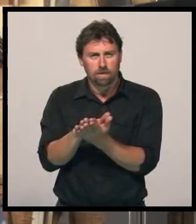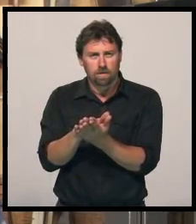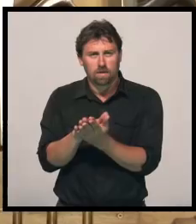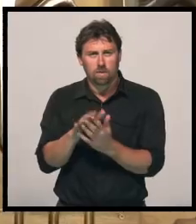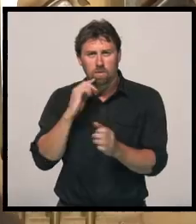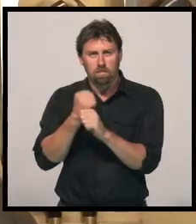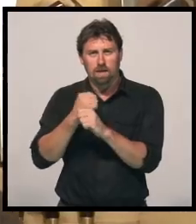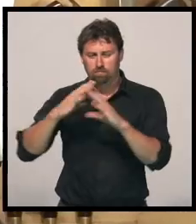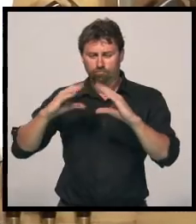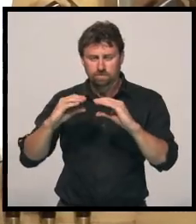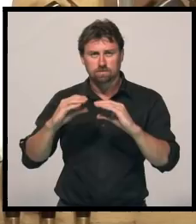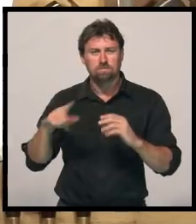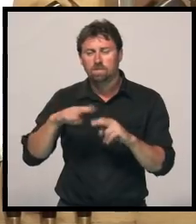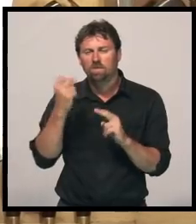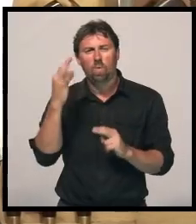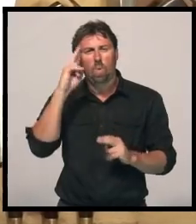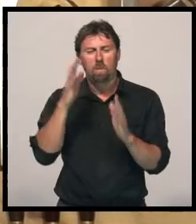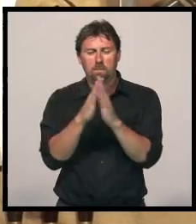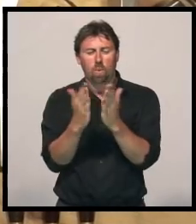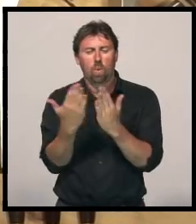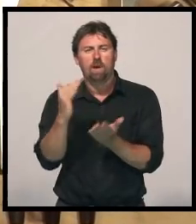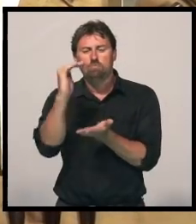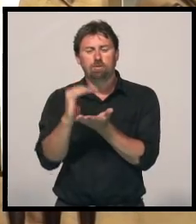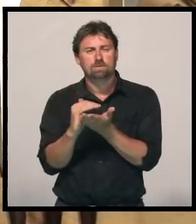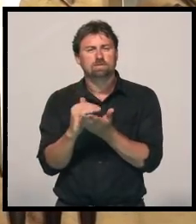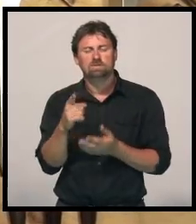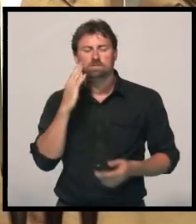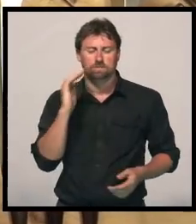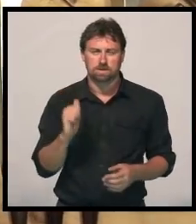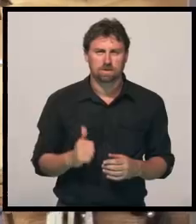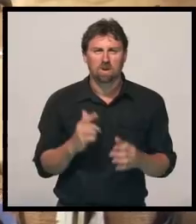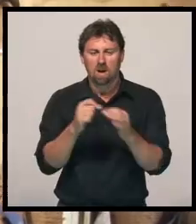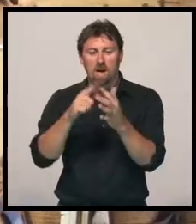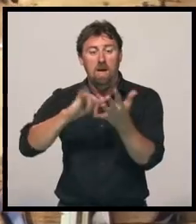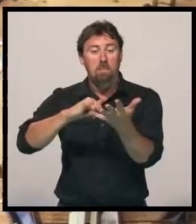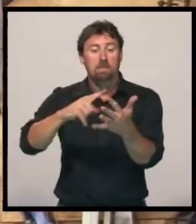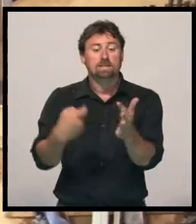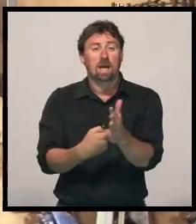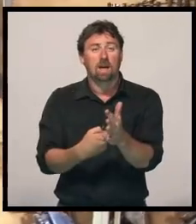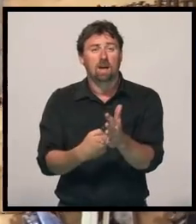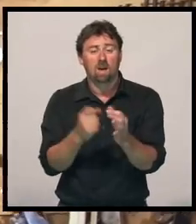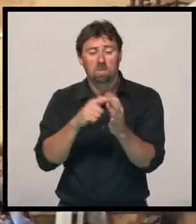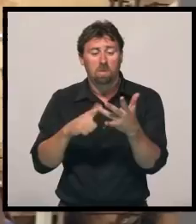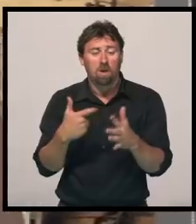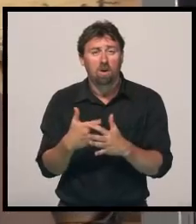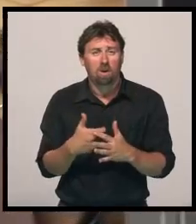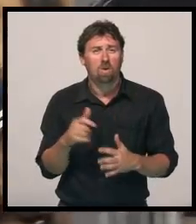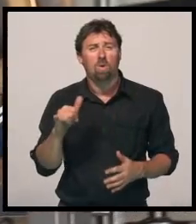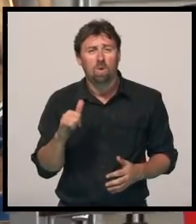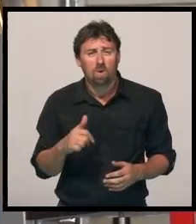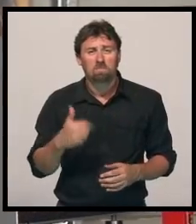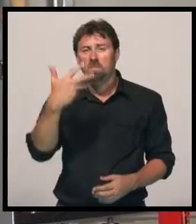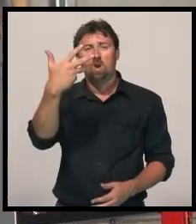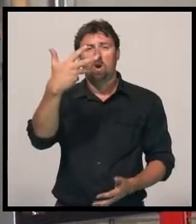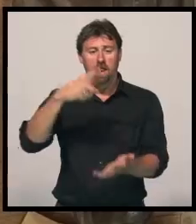this with. If you don't have a book press, it doesn't matter. A Besser block, or I'll tell you a really good weight, 9